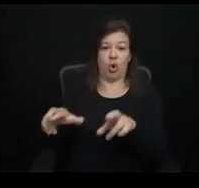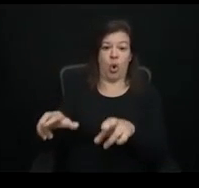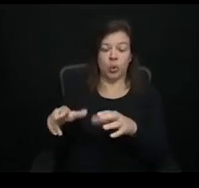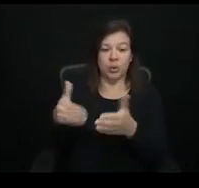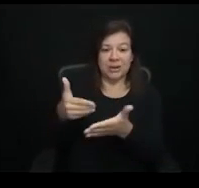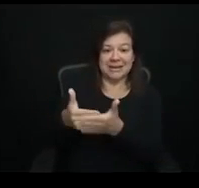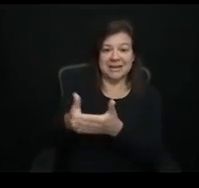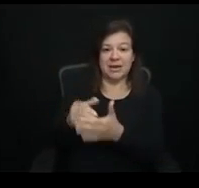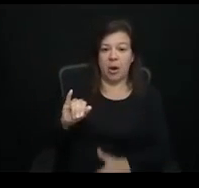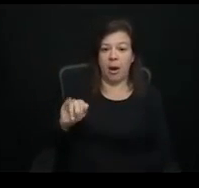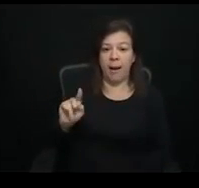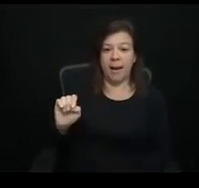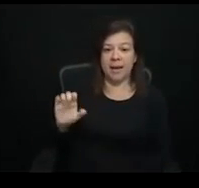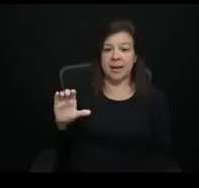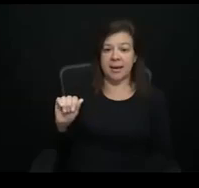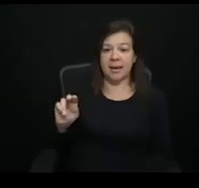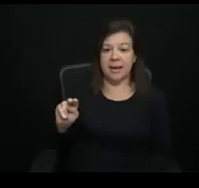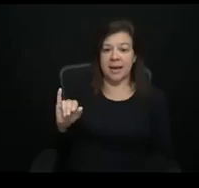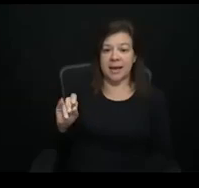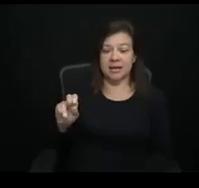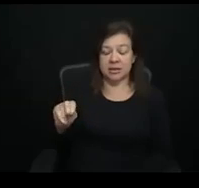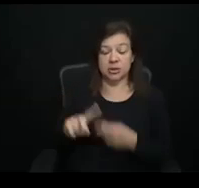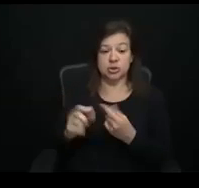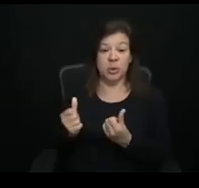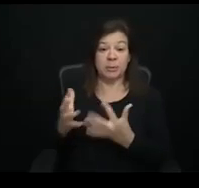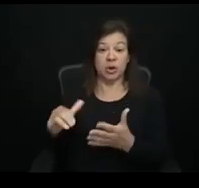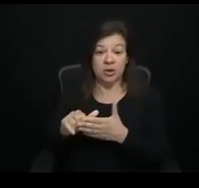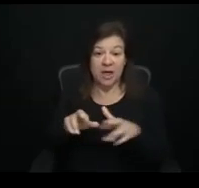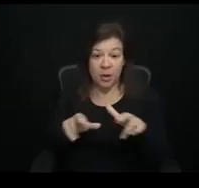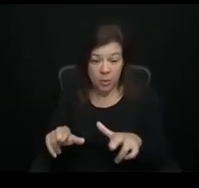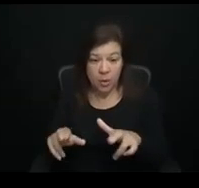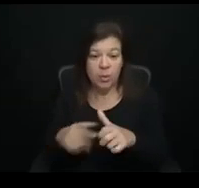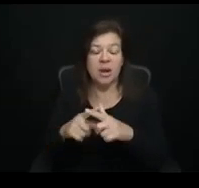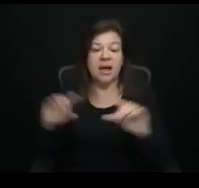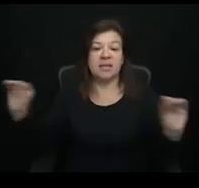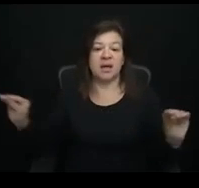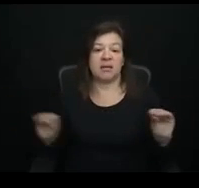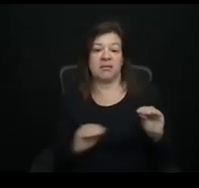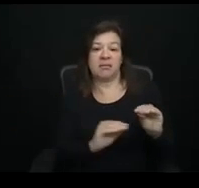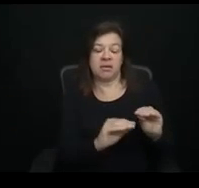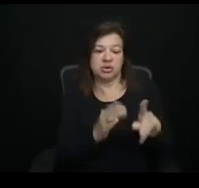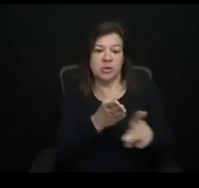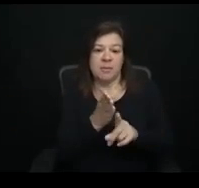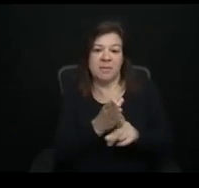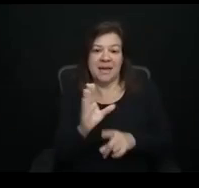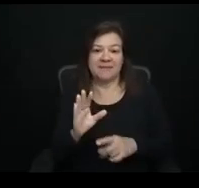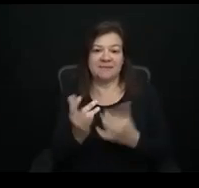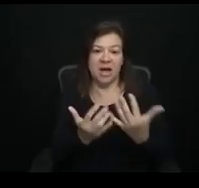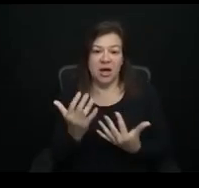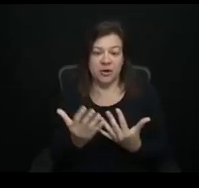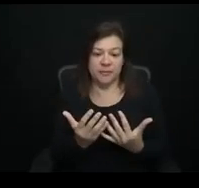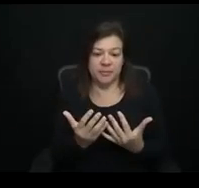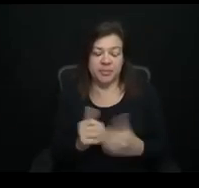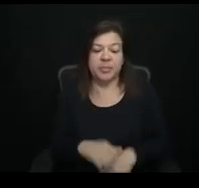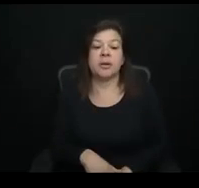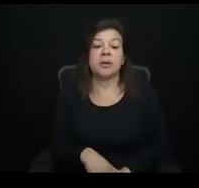Ike Canyon. So we burned off this road and came all the way down and locked it back into the main fire so that this fire up